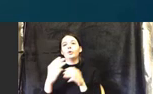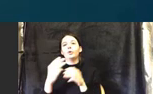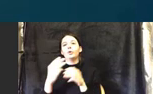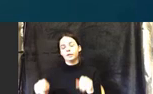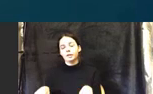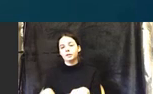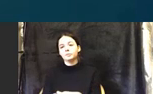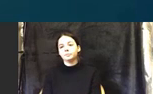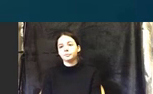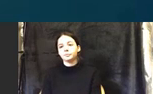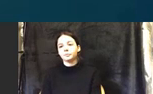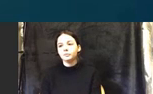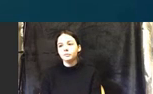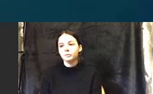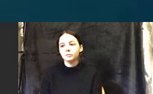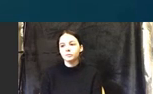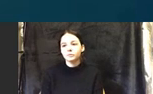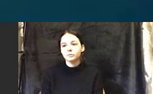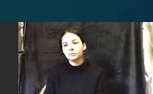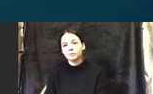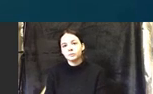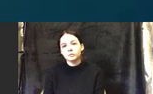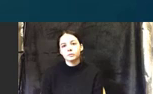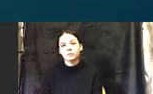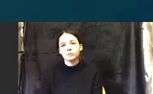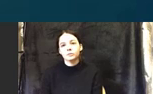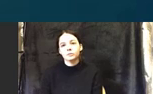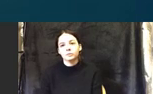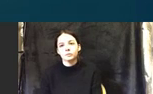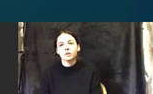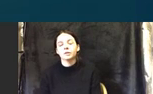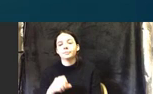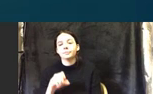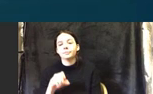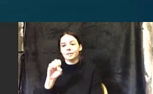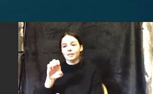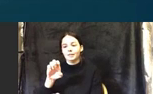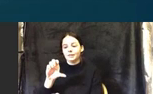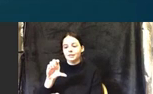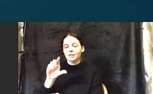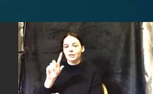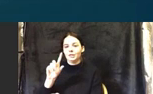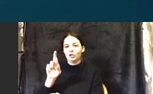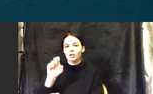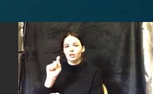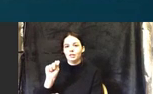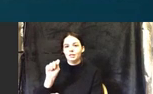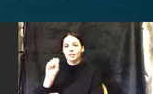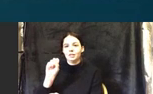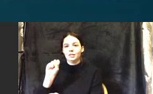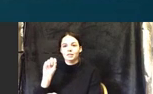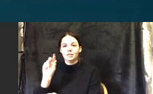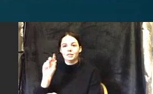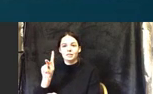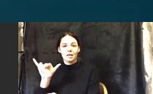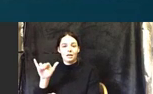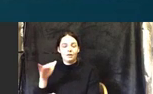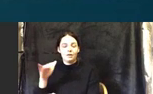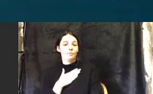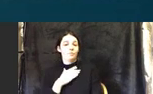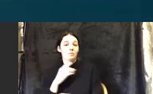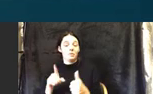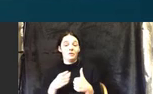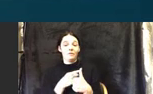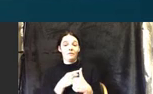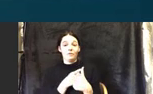So The Secret Sky, when I go into The Secret Sky, which is my first novel, I based it on the